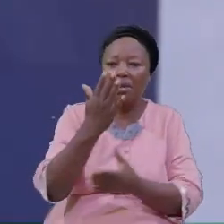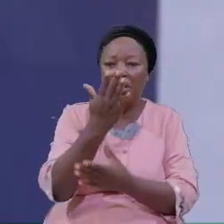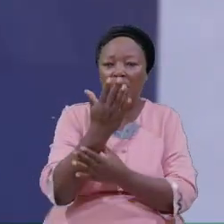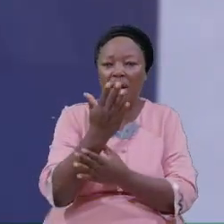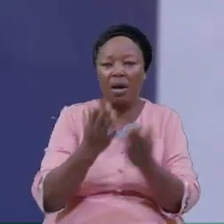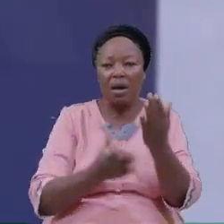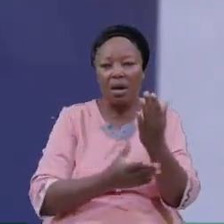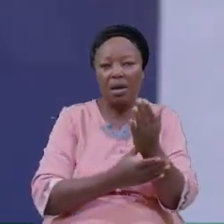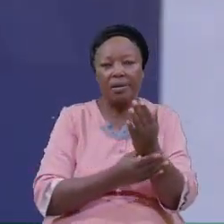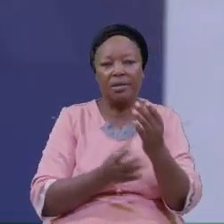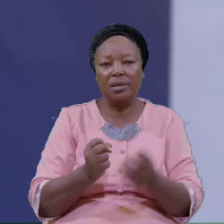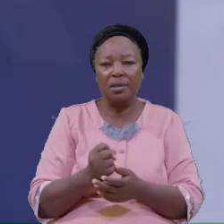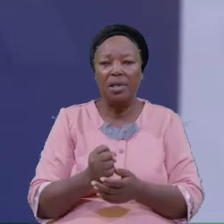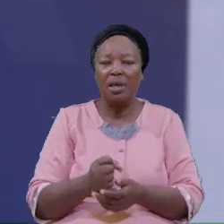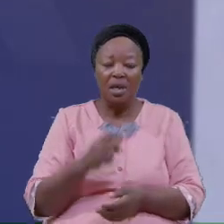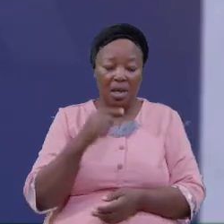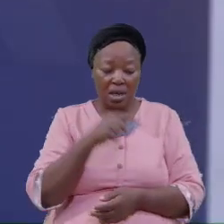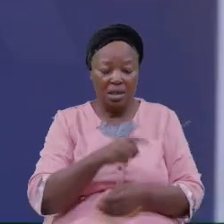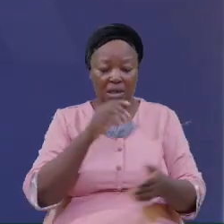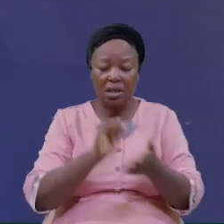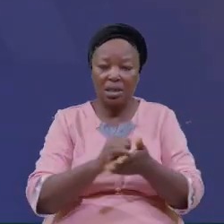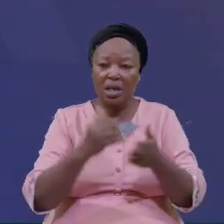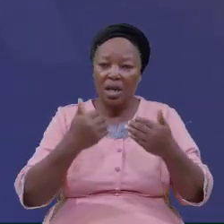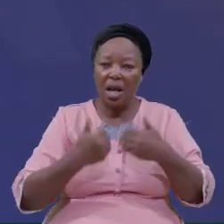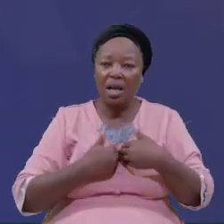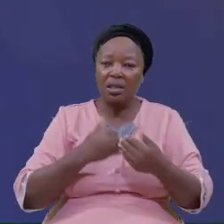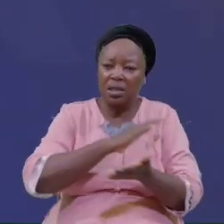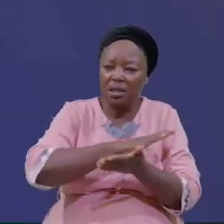He that has clean hands